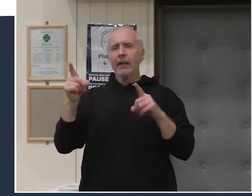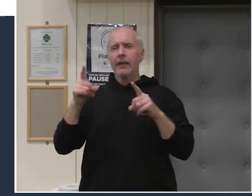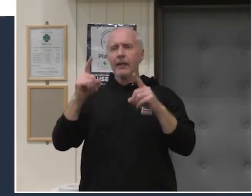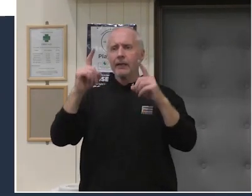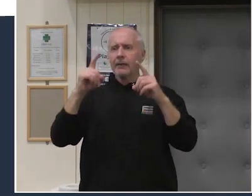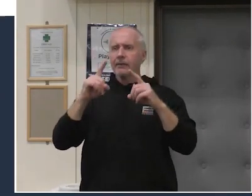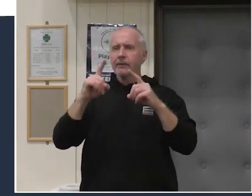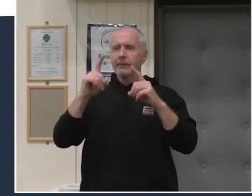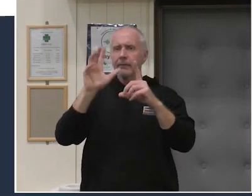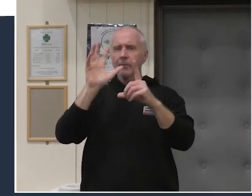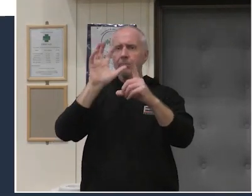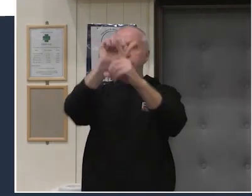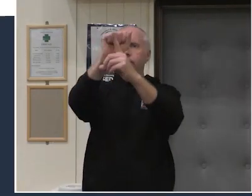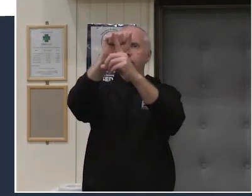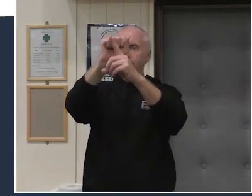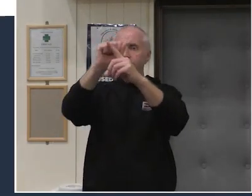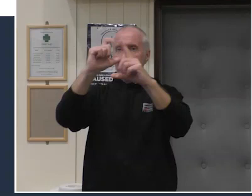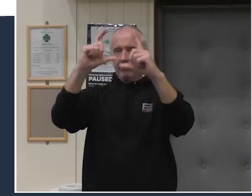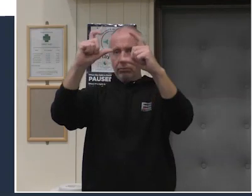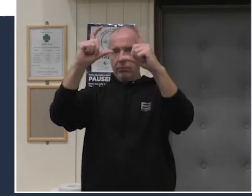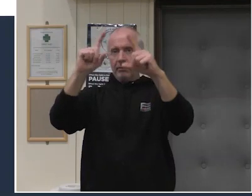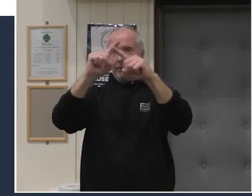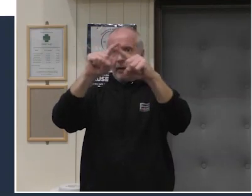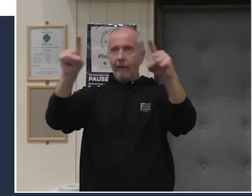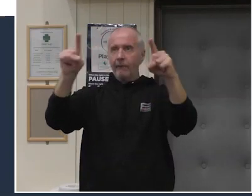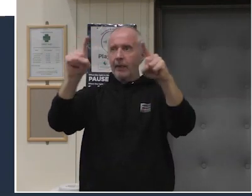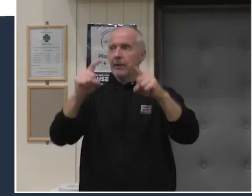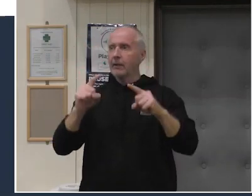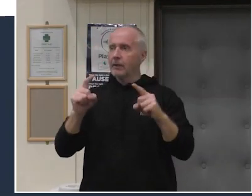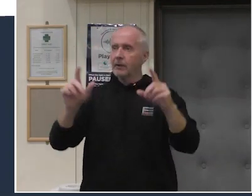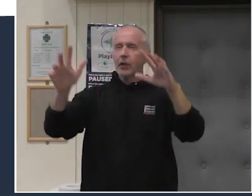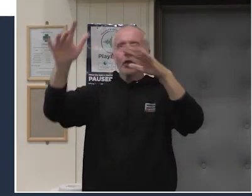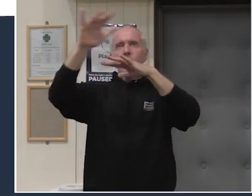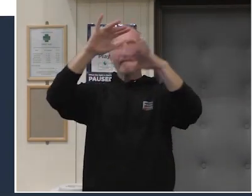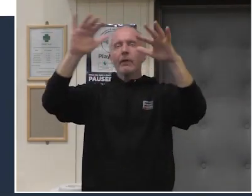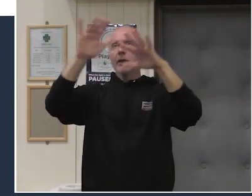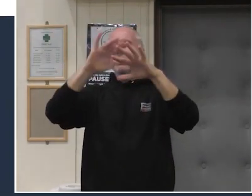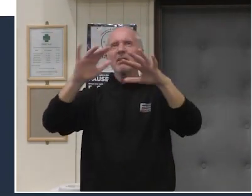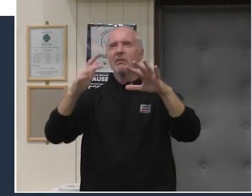radiation in the universe at a time somewhere in the